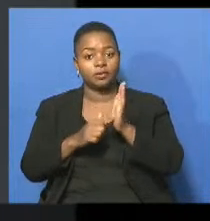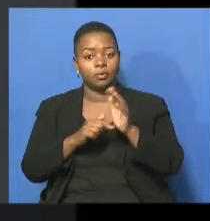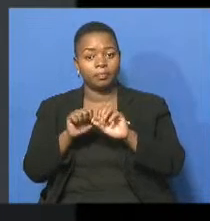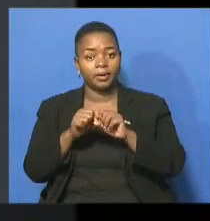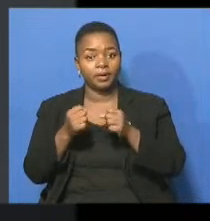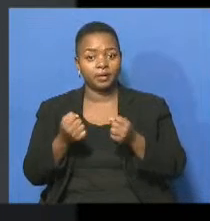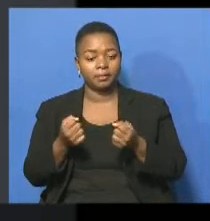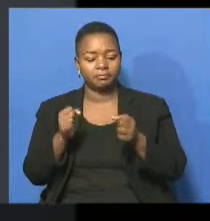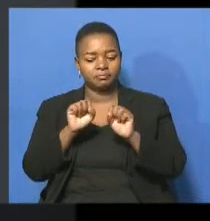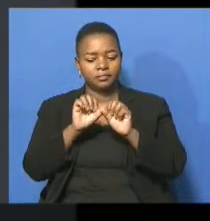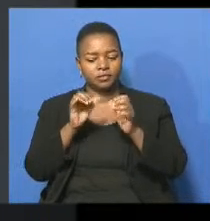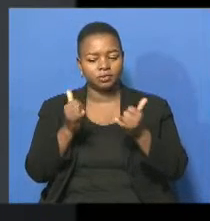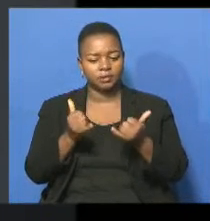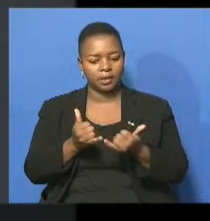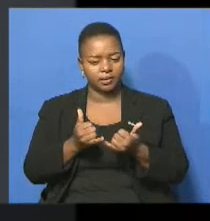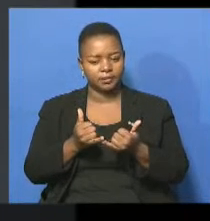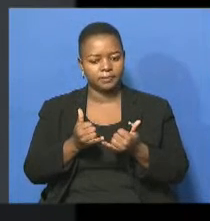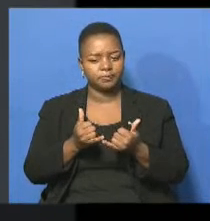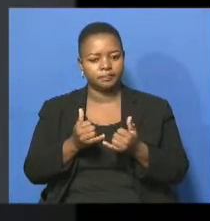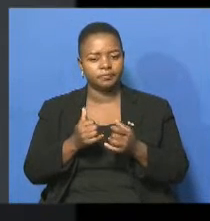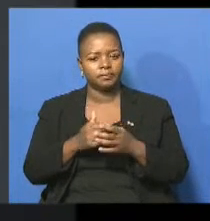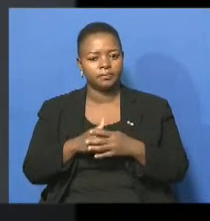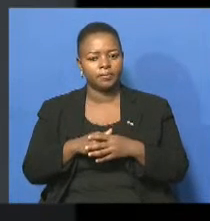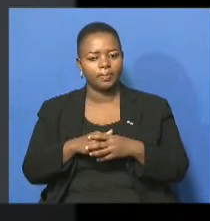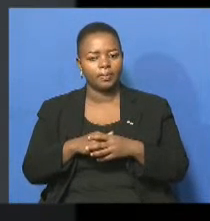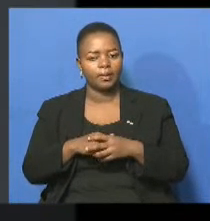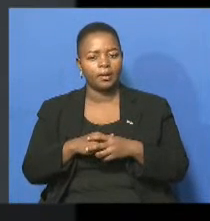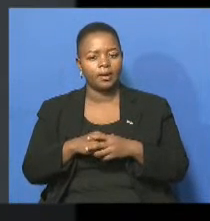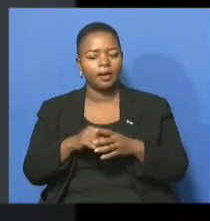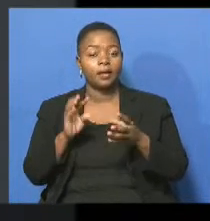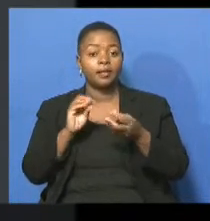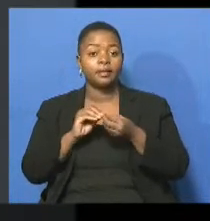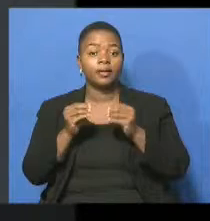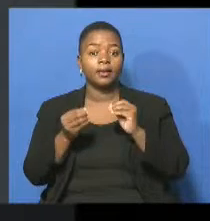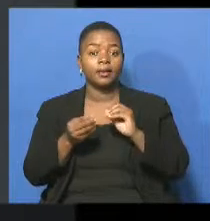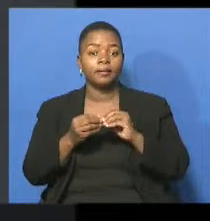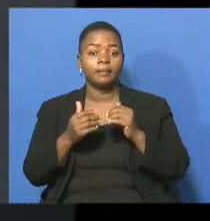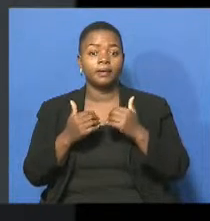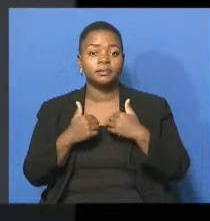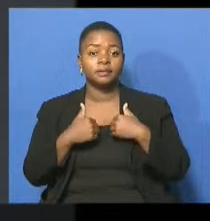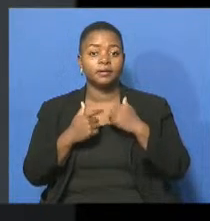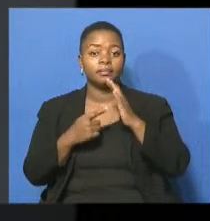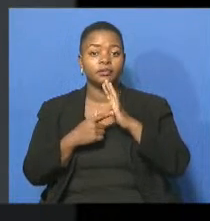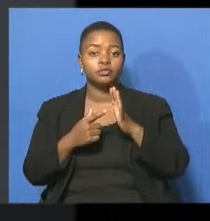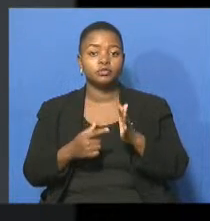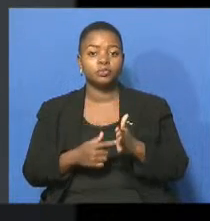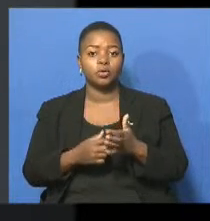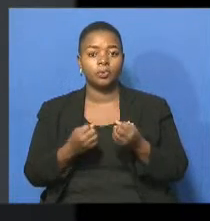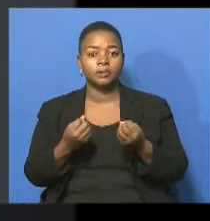And these statistics have been shown in